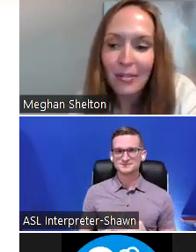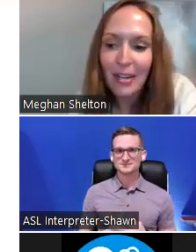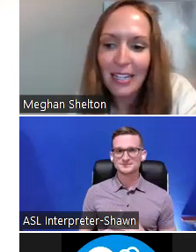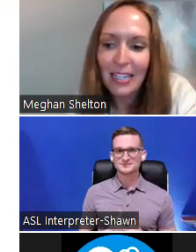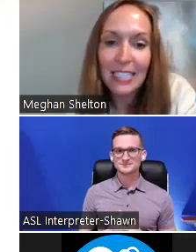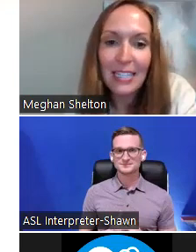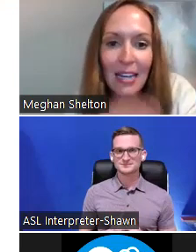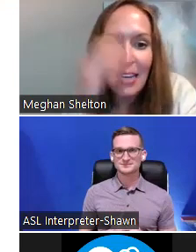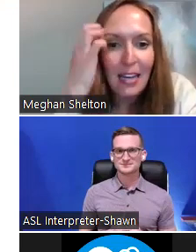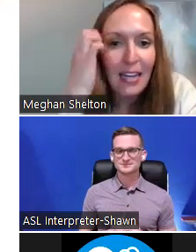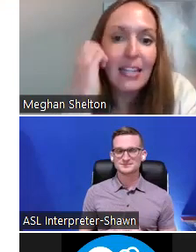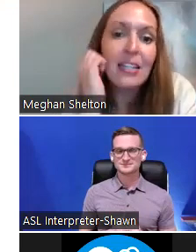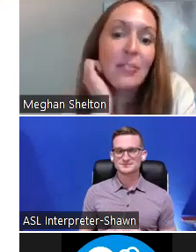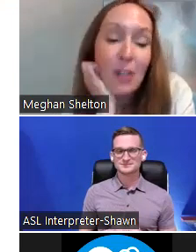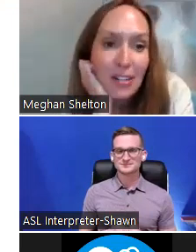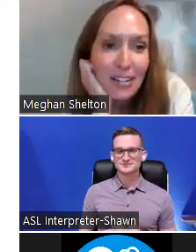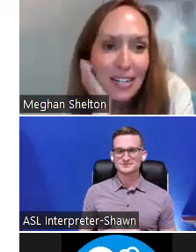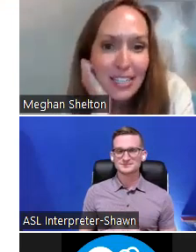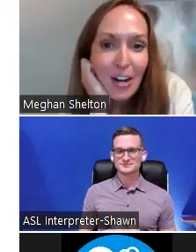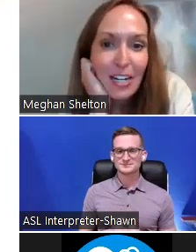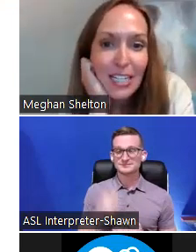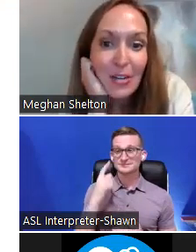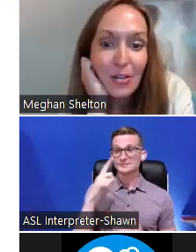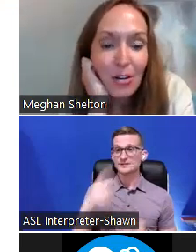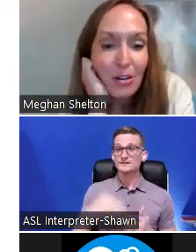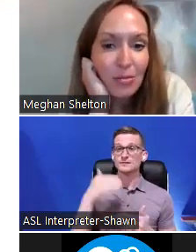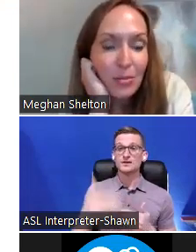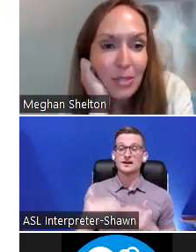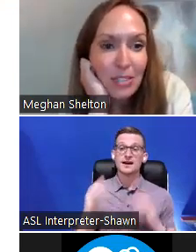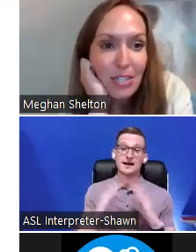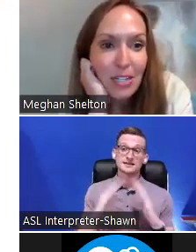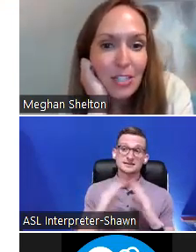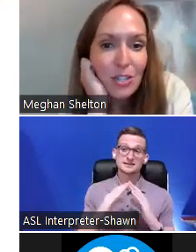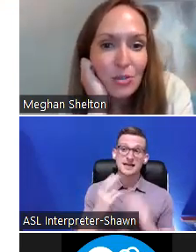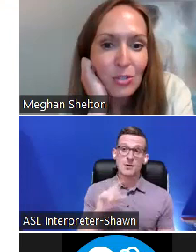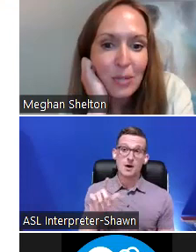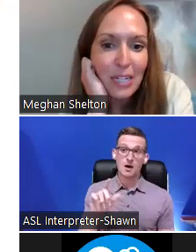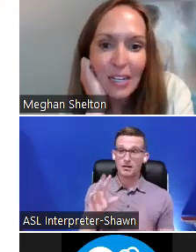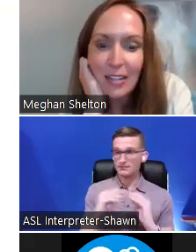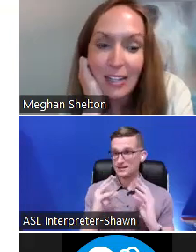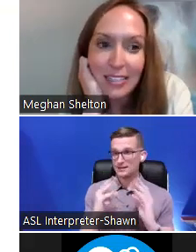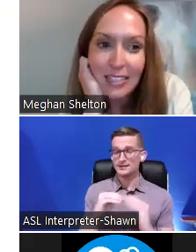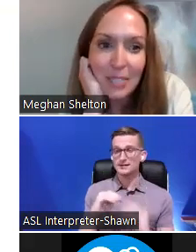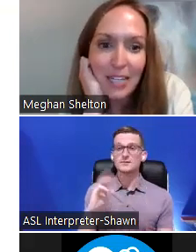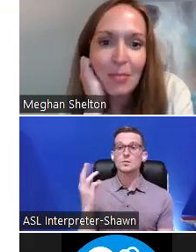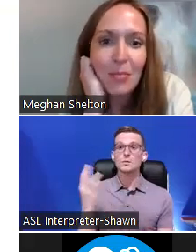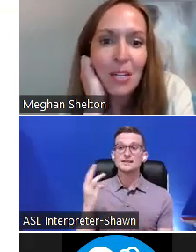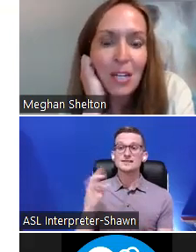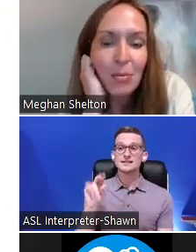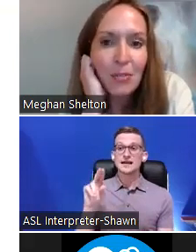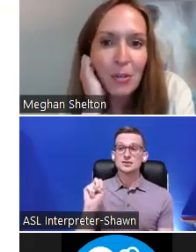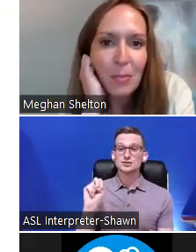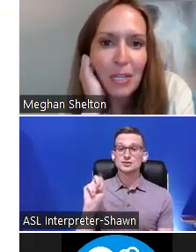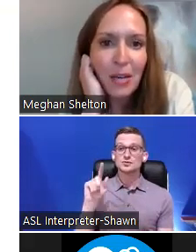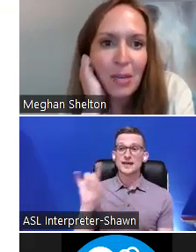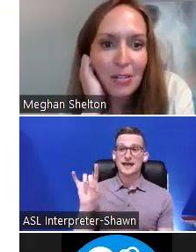All right. And for our next town hall will be Wednesday, June 28th at the same time, 3